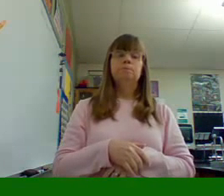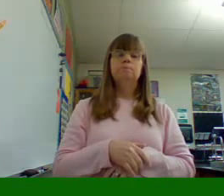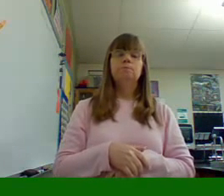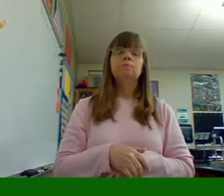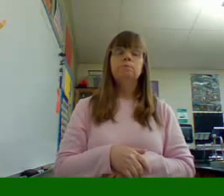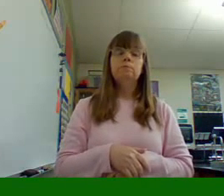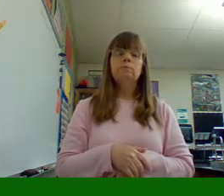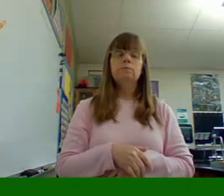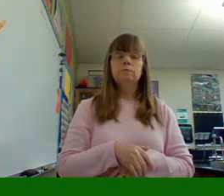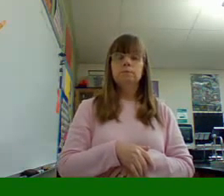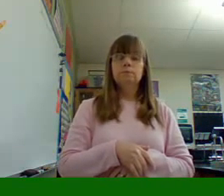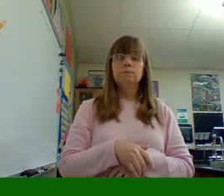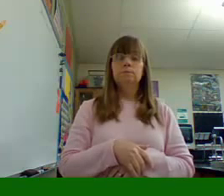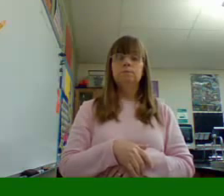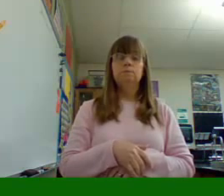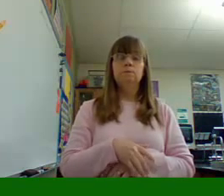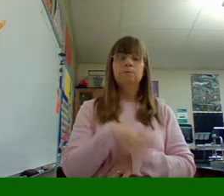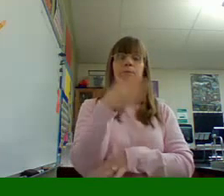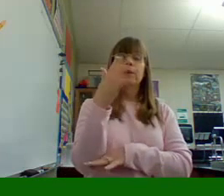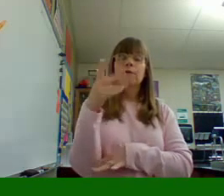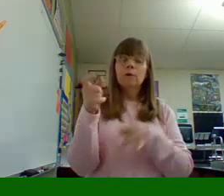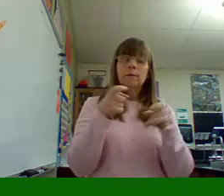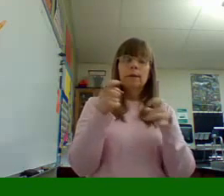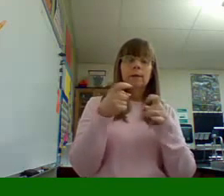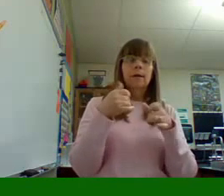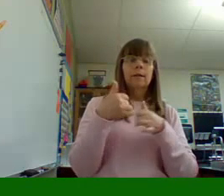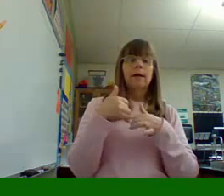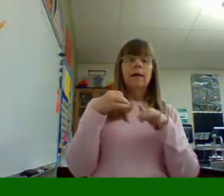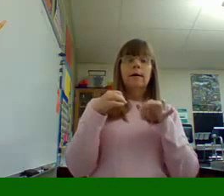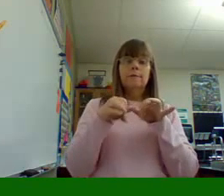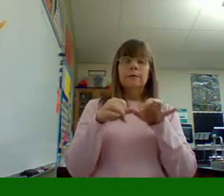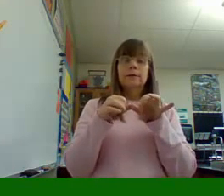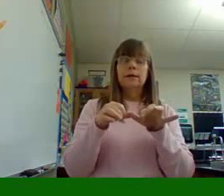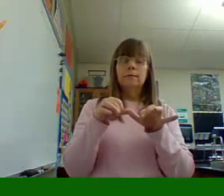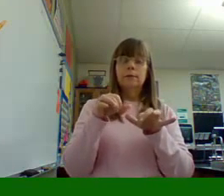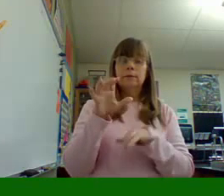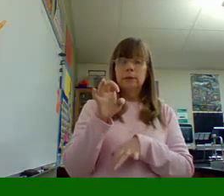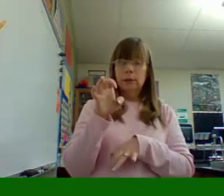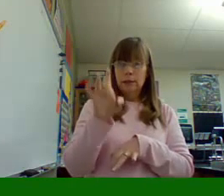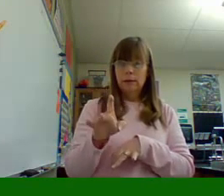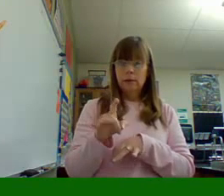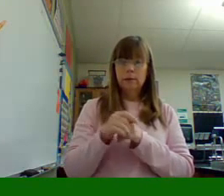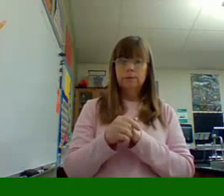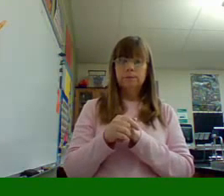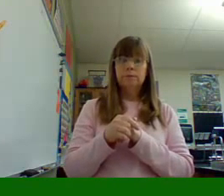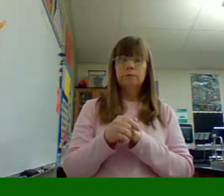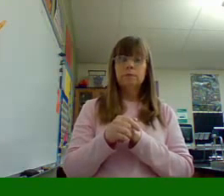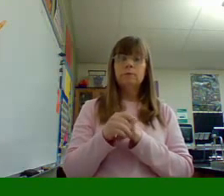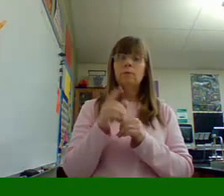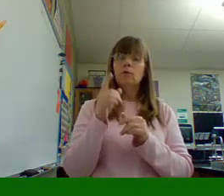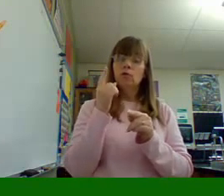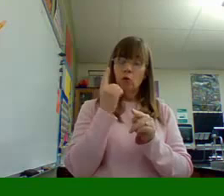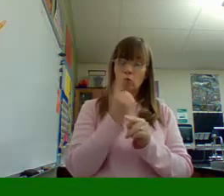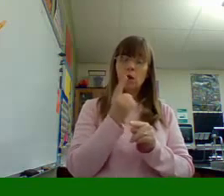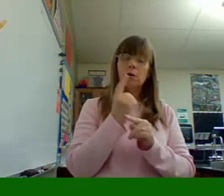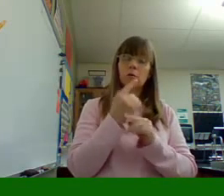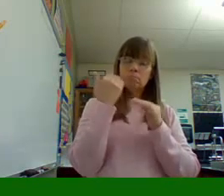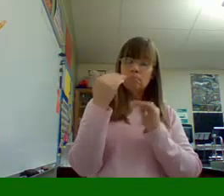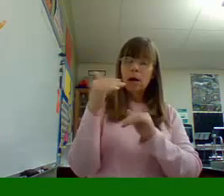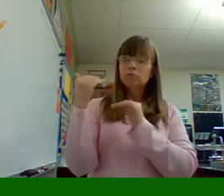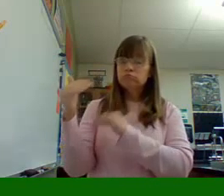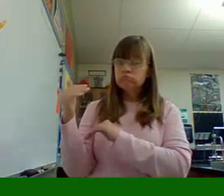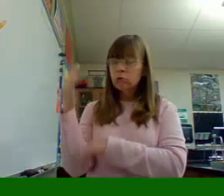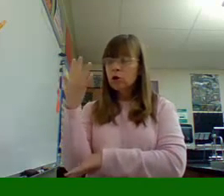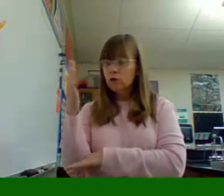In forest management, they have something called sustainable yield, and that means that a regular amount of trees can be harvested